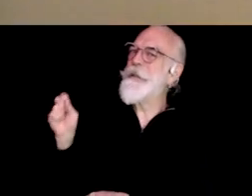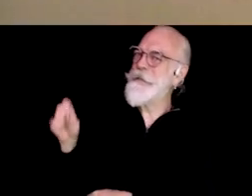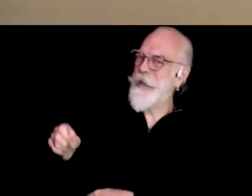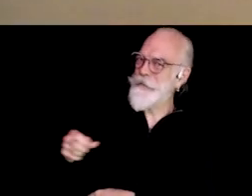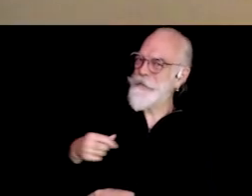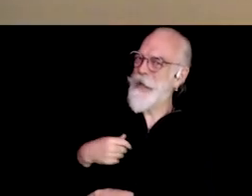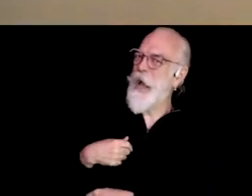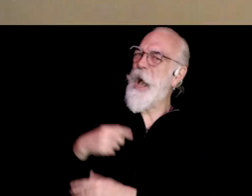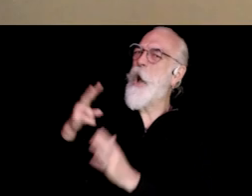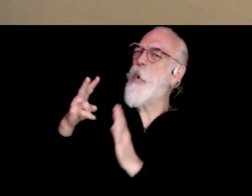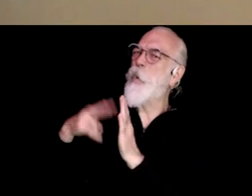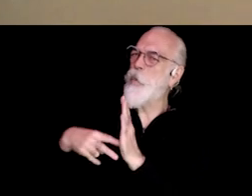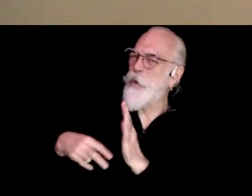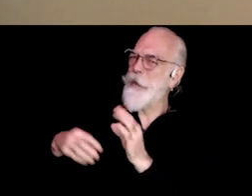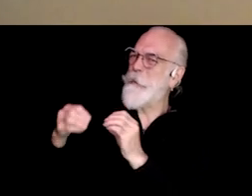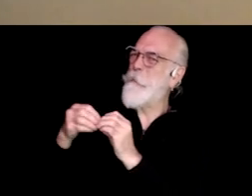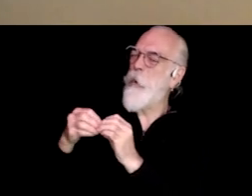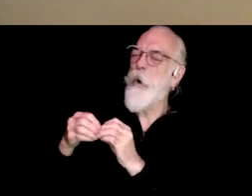me say that